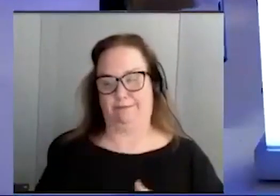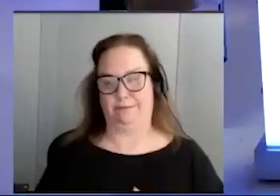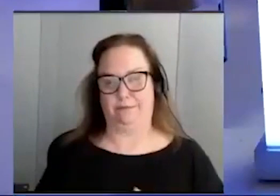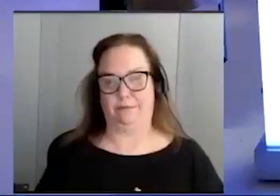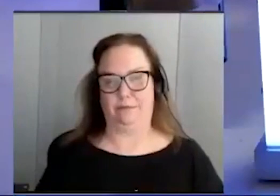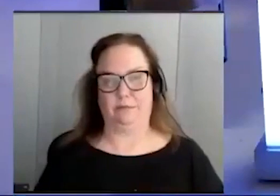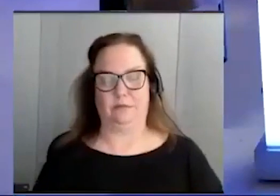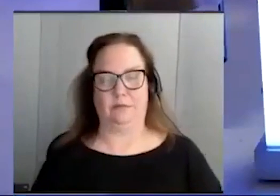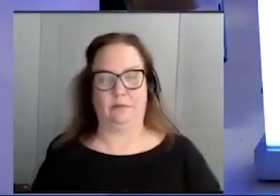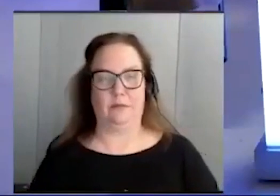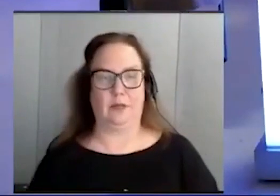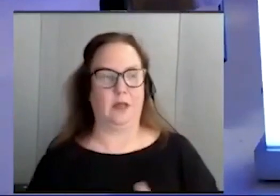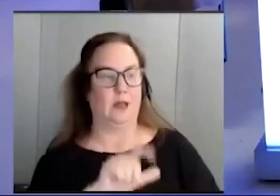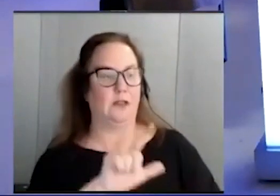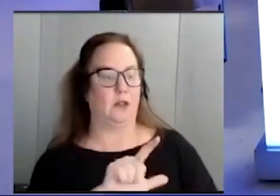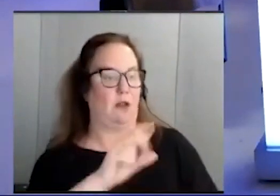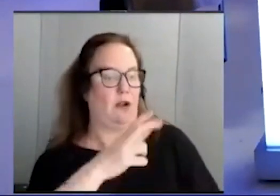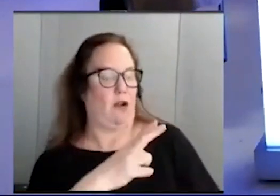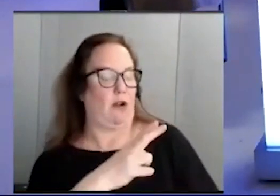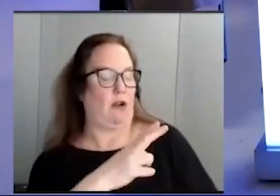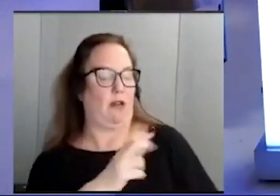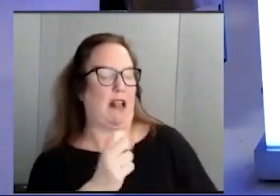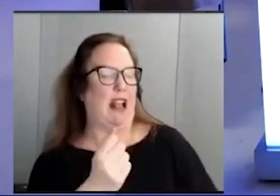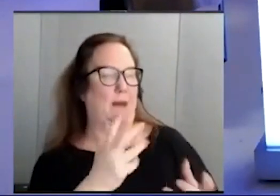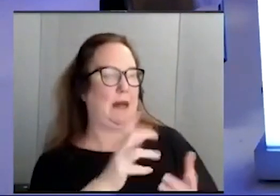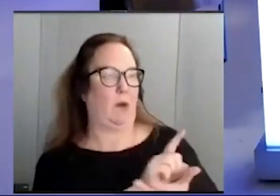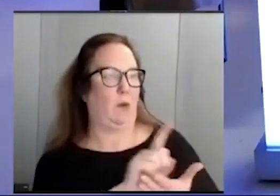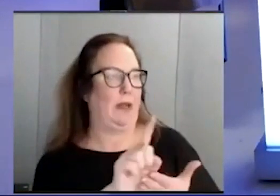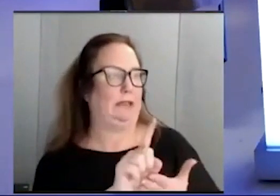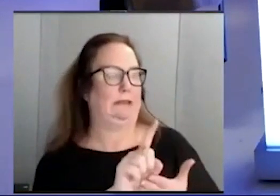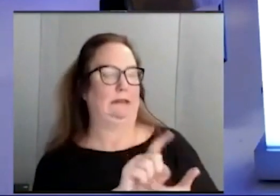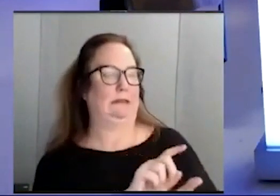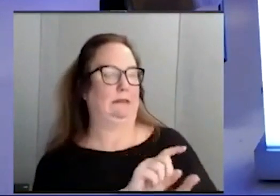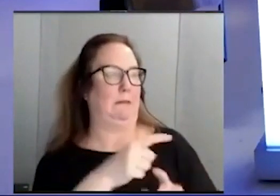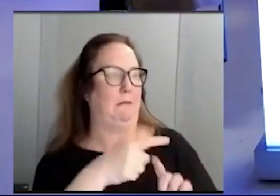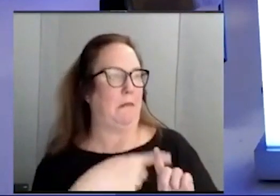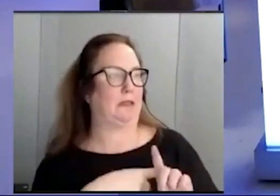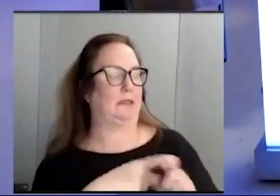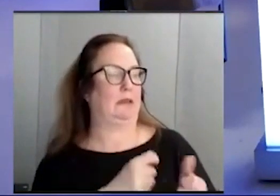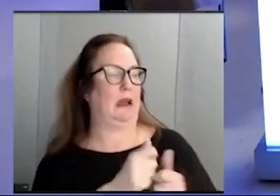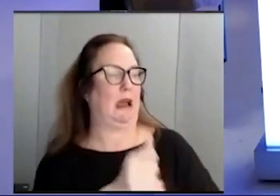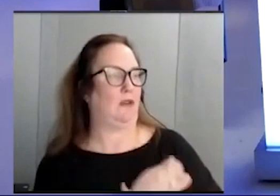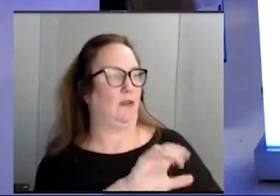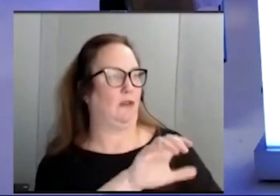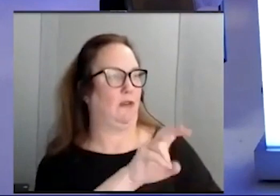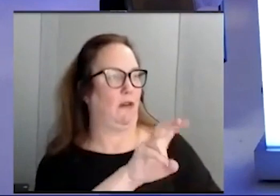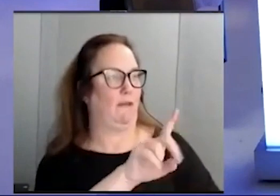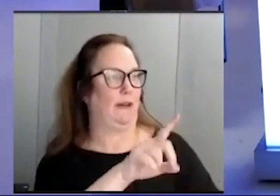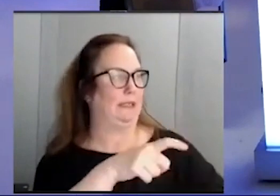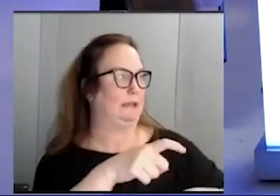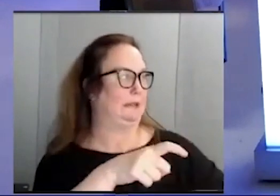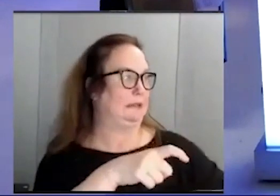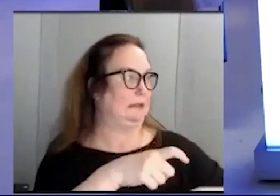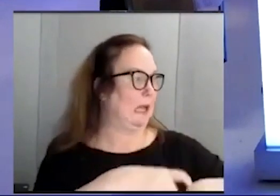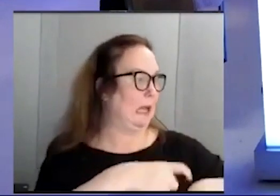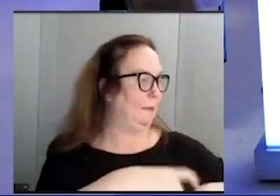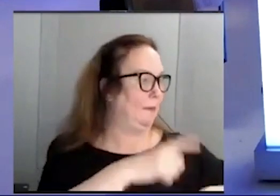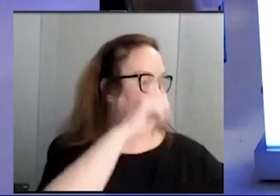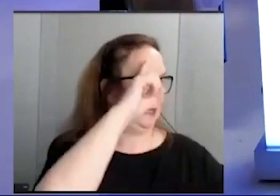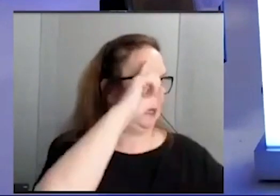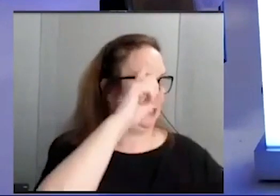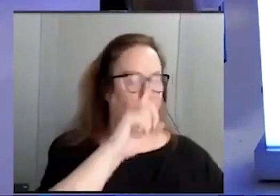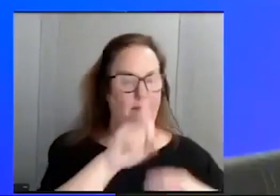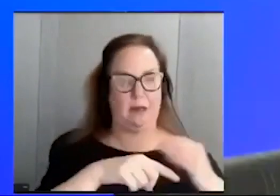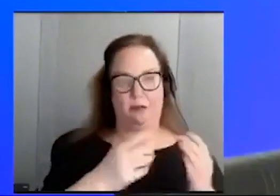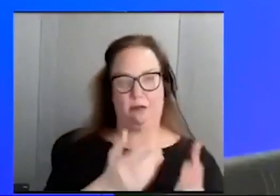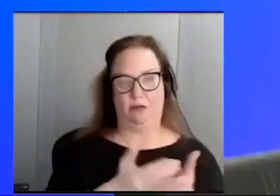the long hauler phase? How many weeks, months past COVID is it time to start moving into a new phase?